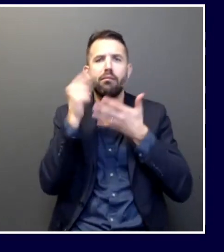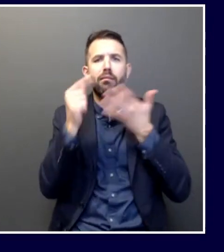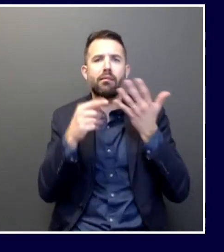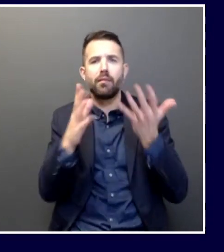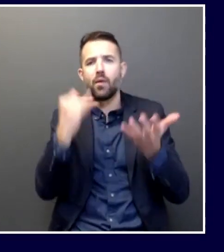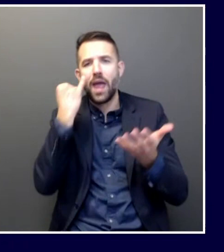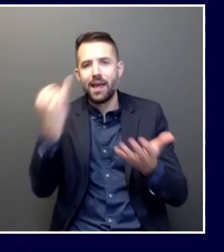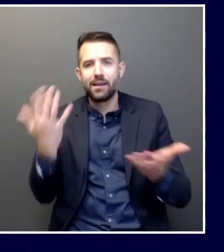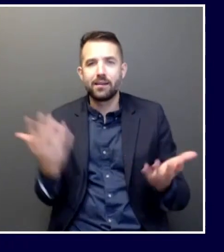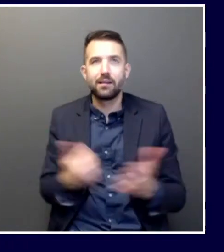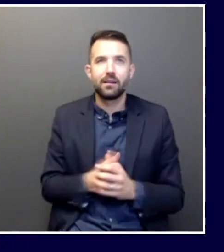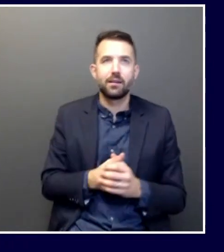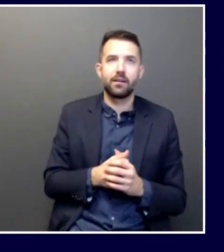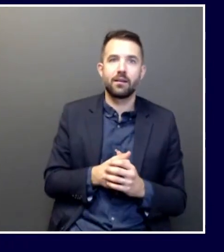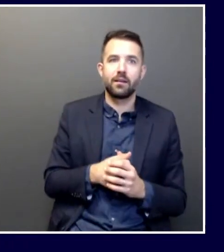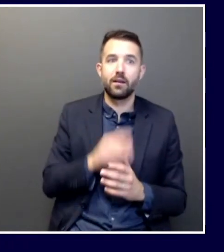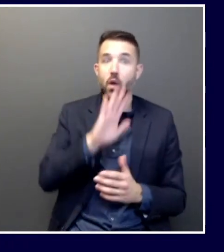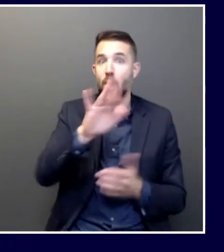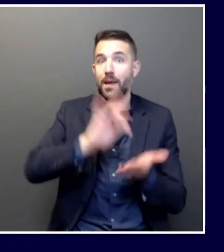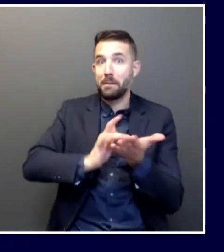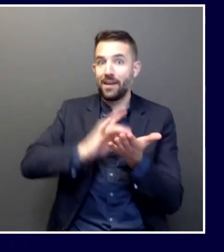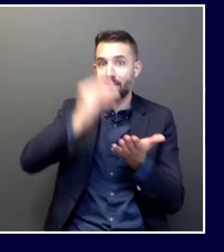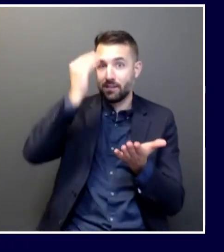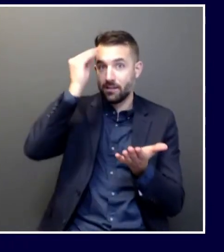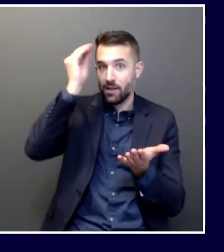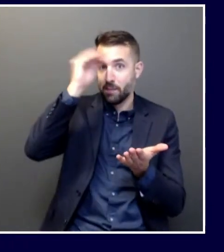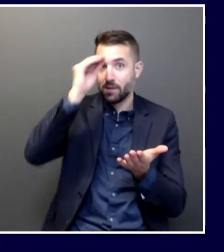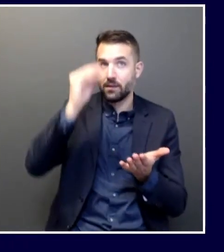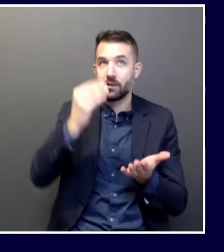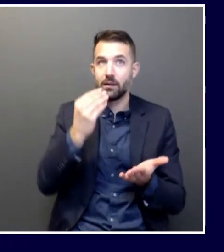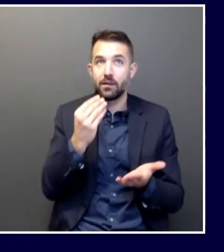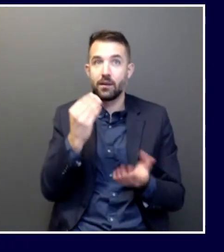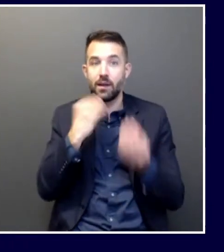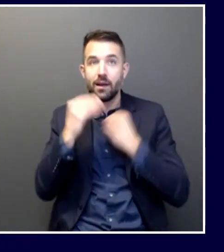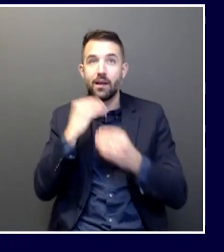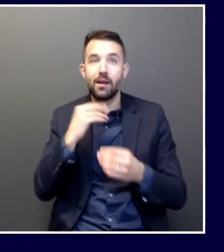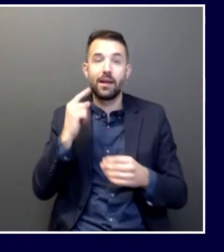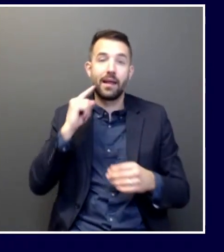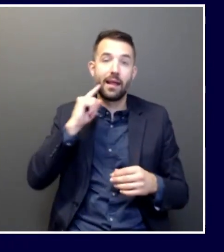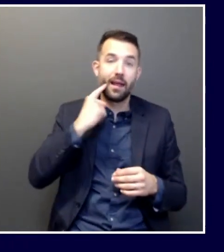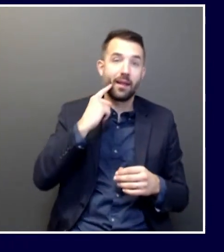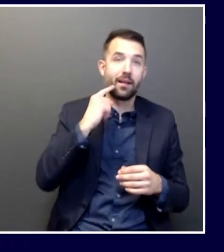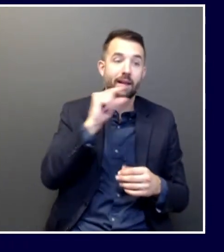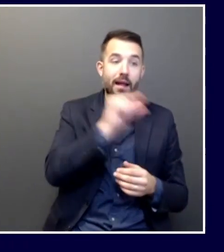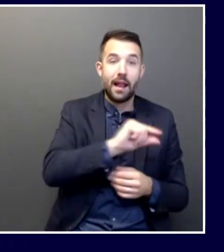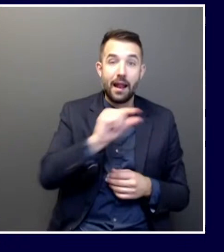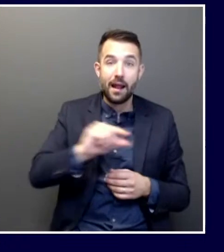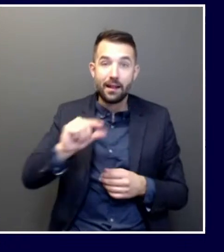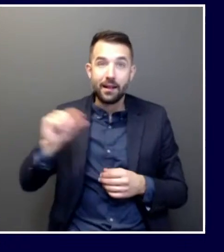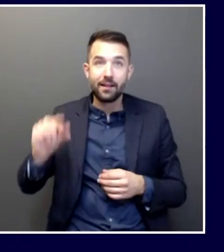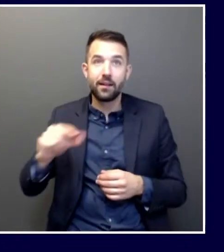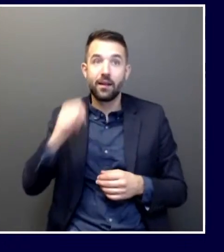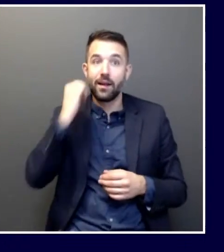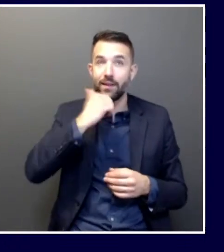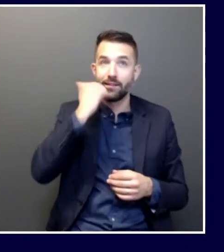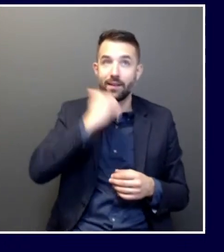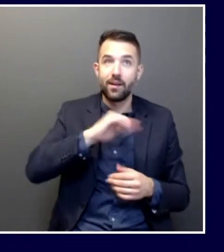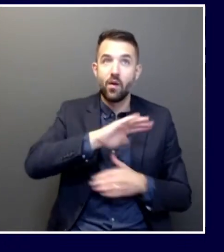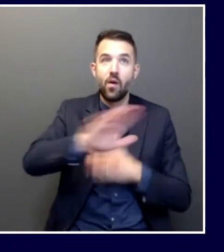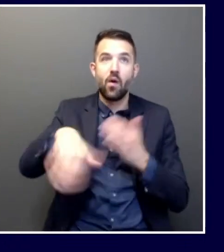Dr. Shah, better off to eat a little bit of candy a couple of days in a row or a lot of candy all at once? Oh, okay, well, there you go,